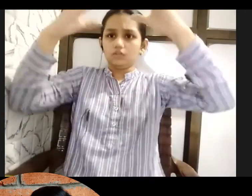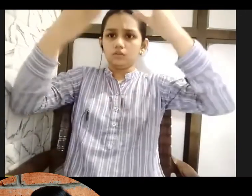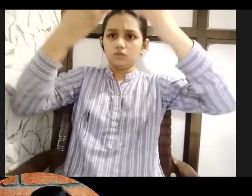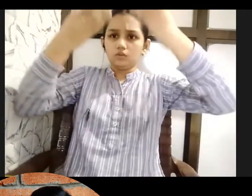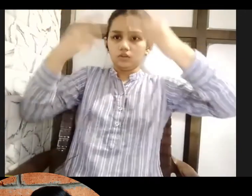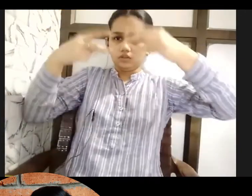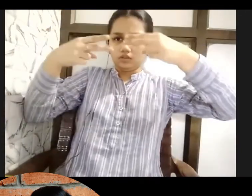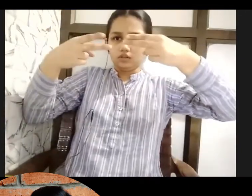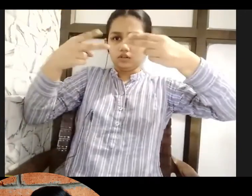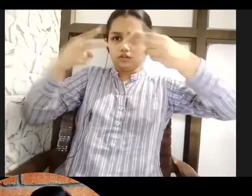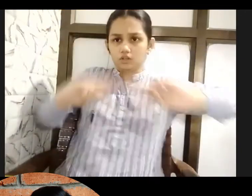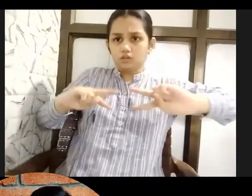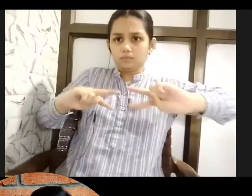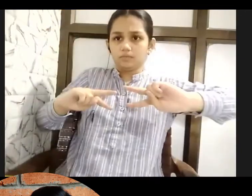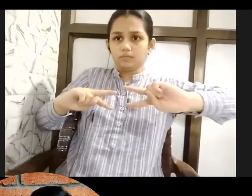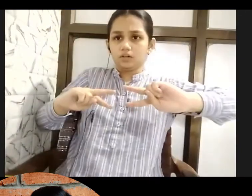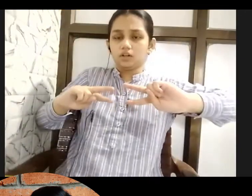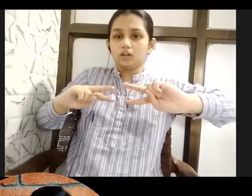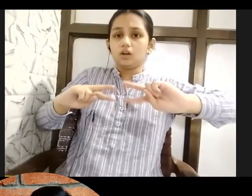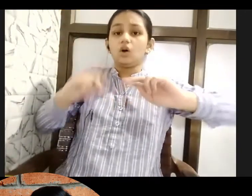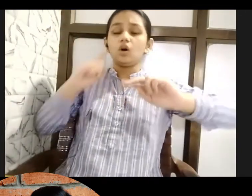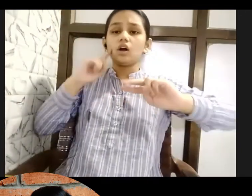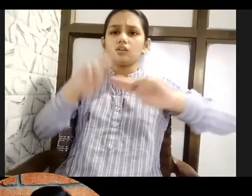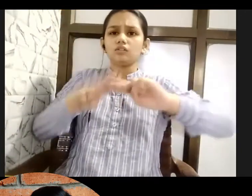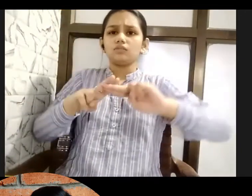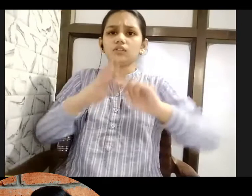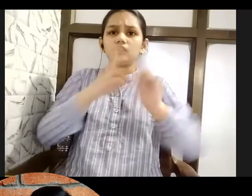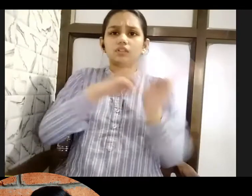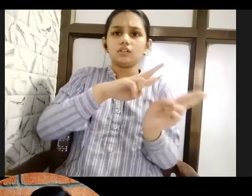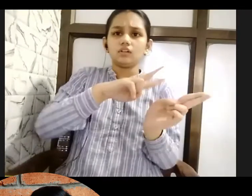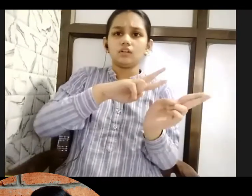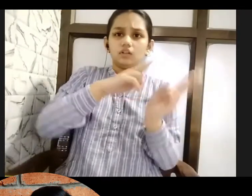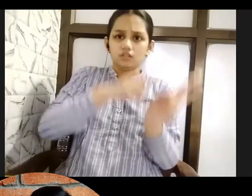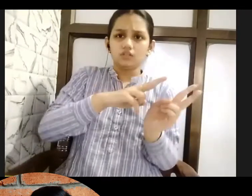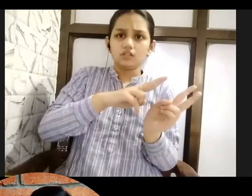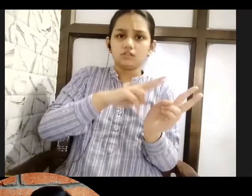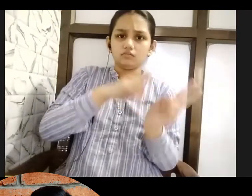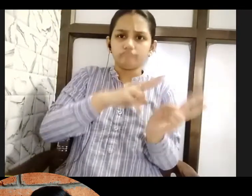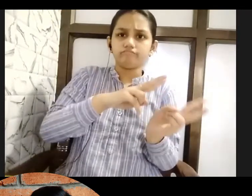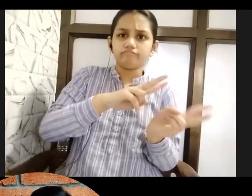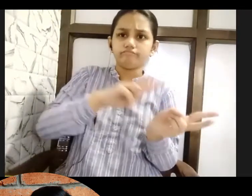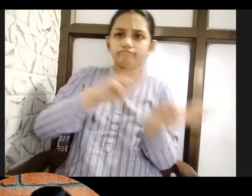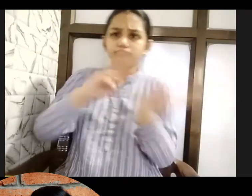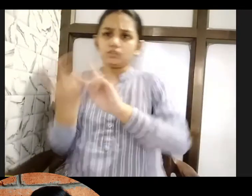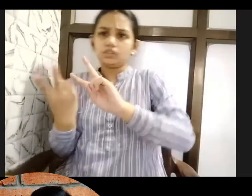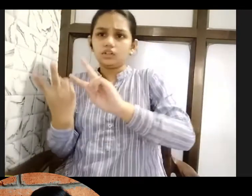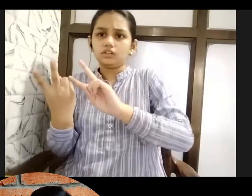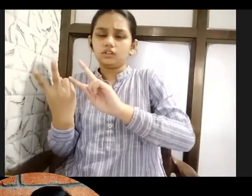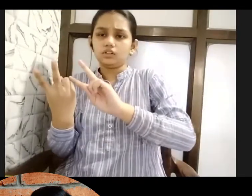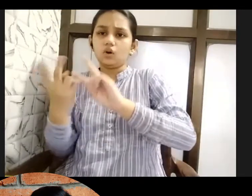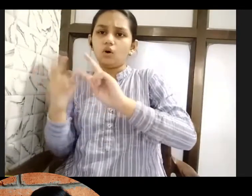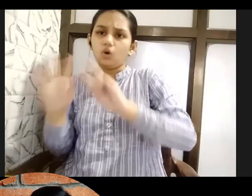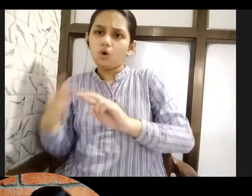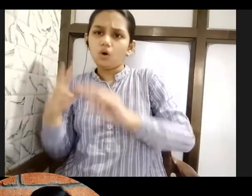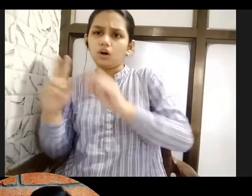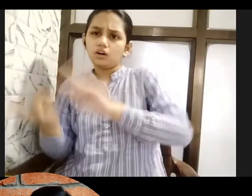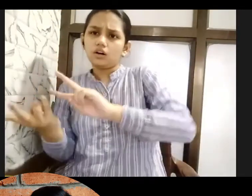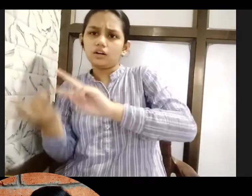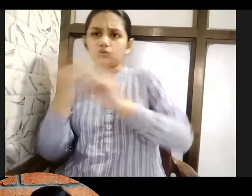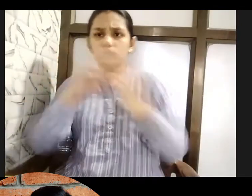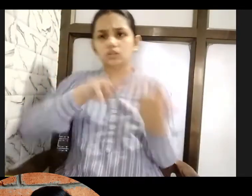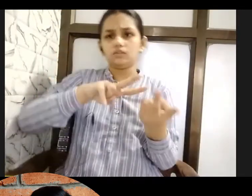up. If I say flip horizontal, it goes left to right and